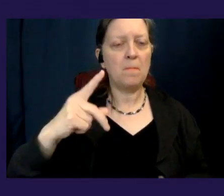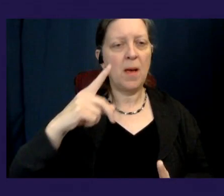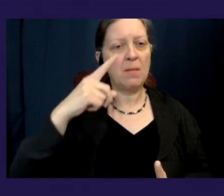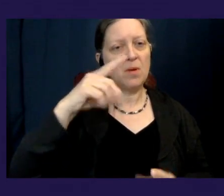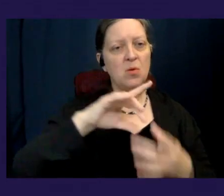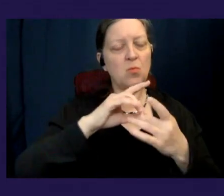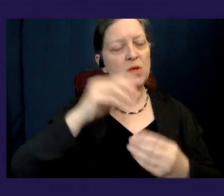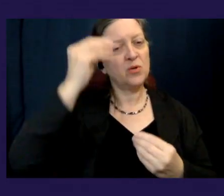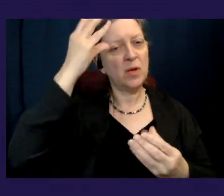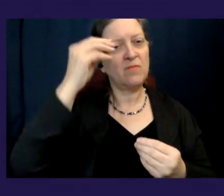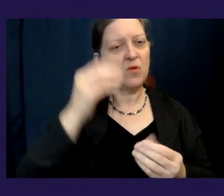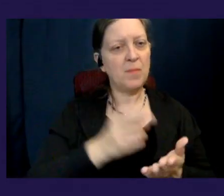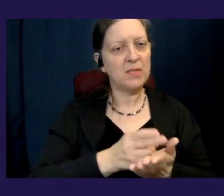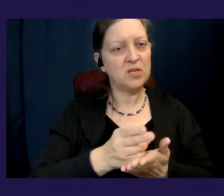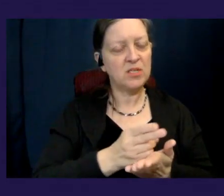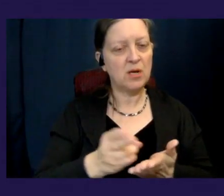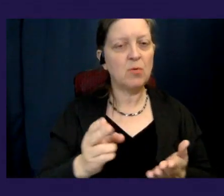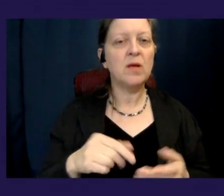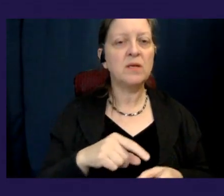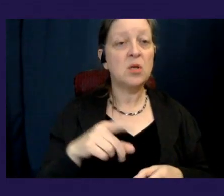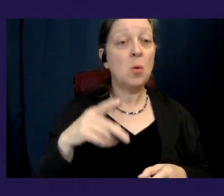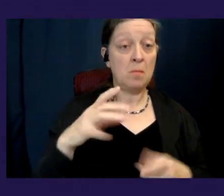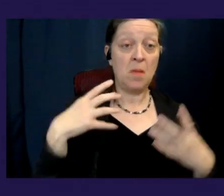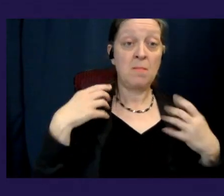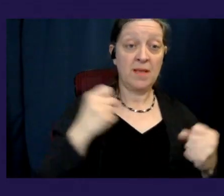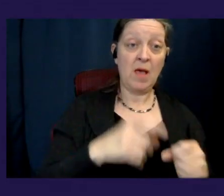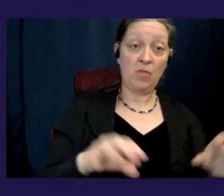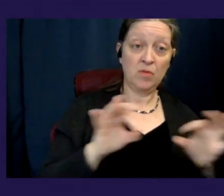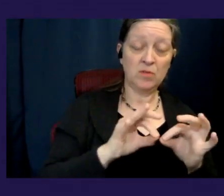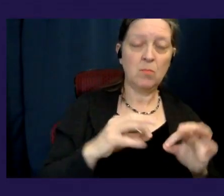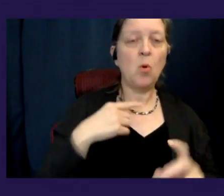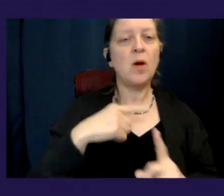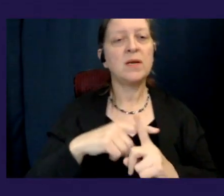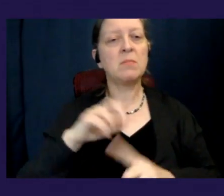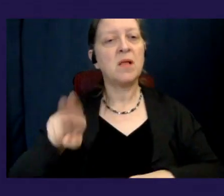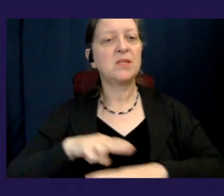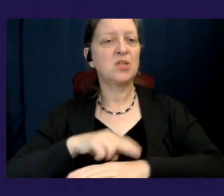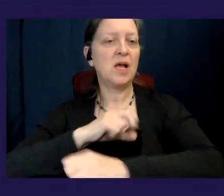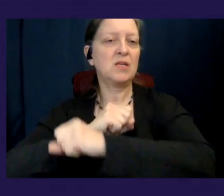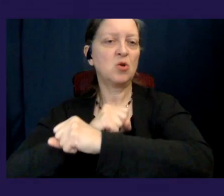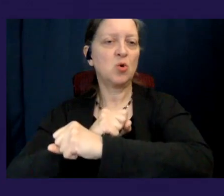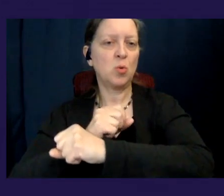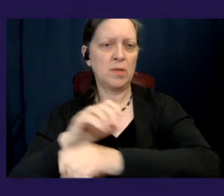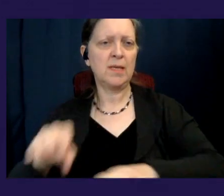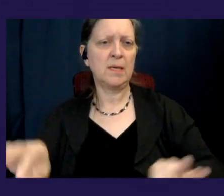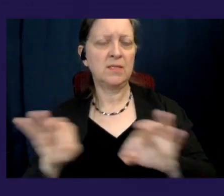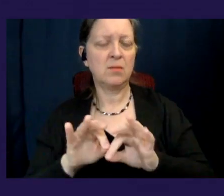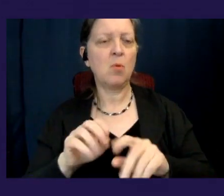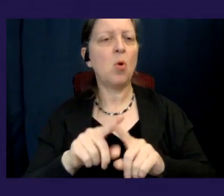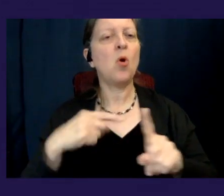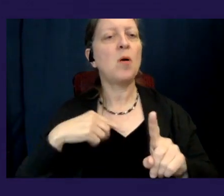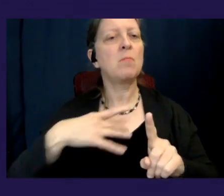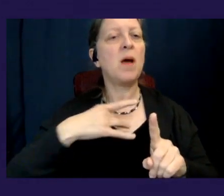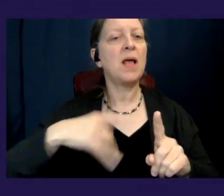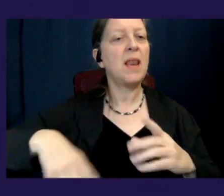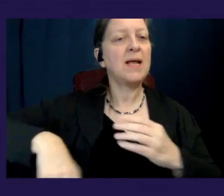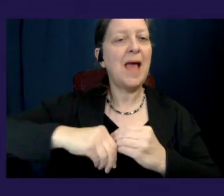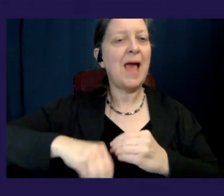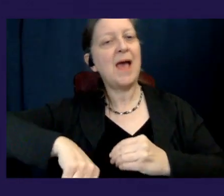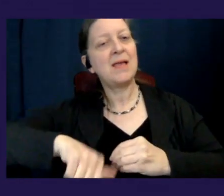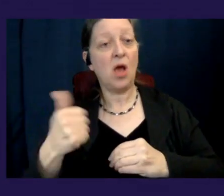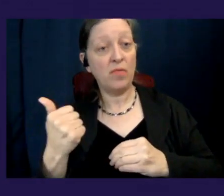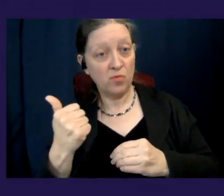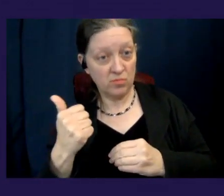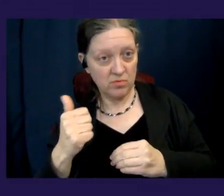is national security. But I think I'd like to widen the aperture even further. As we